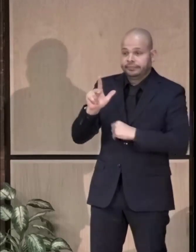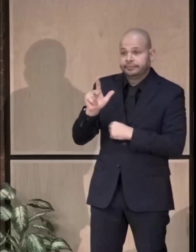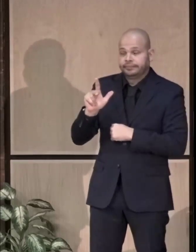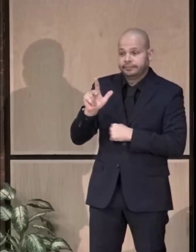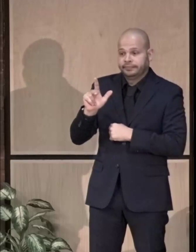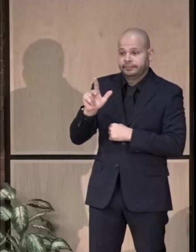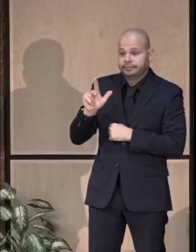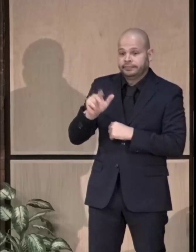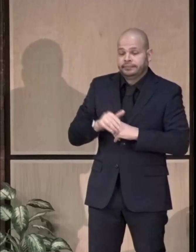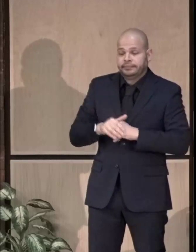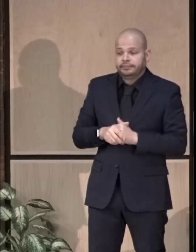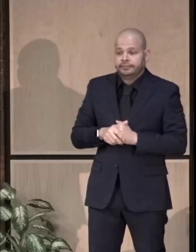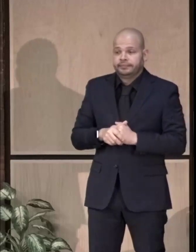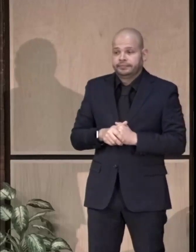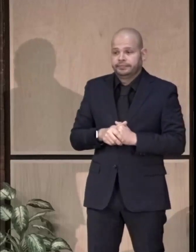While